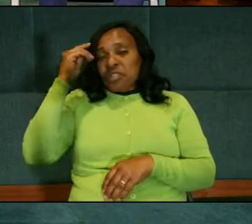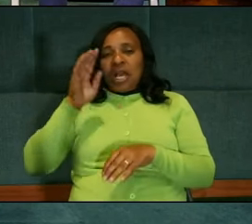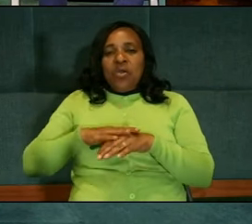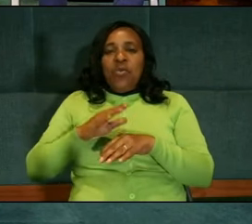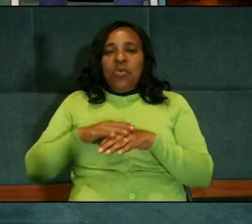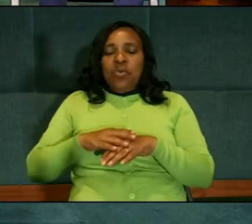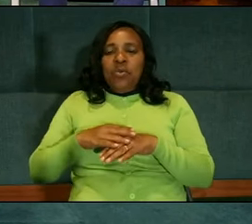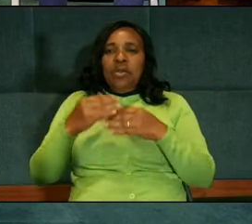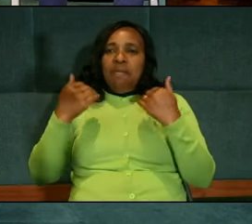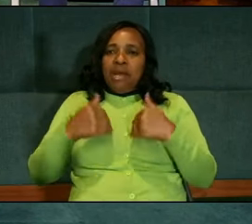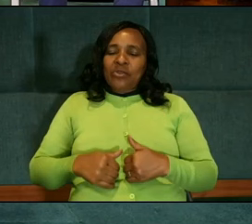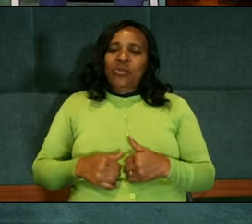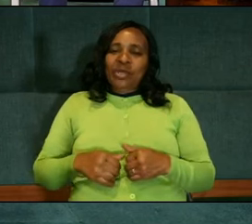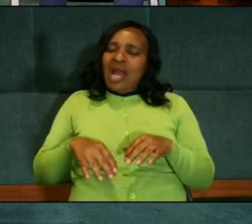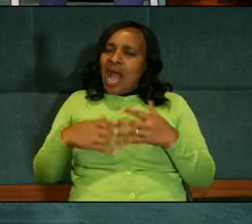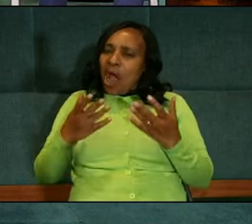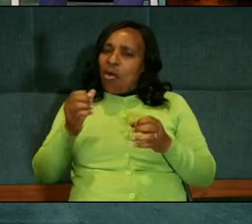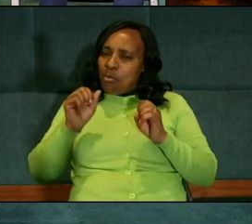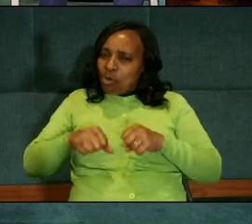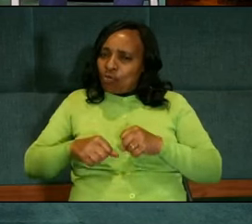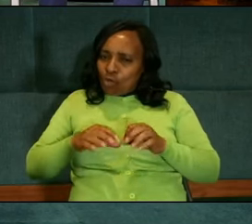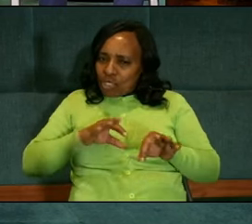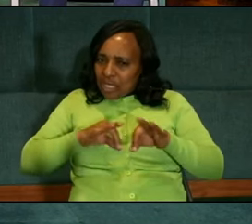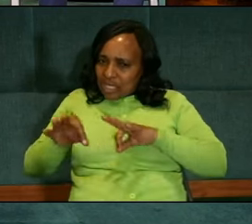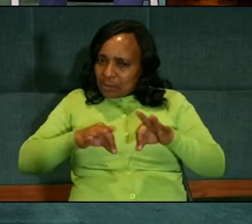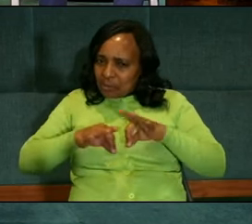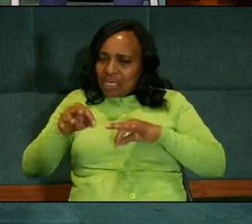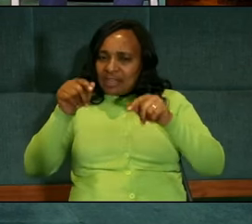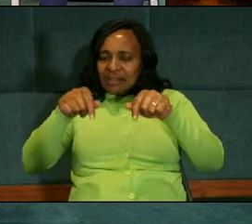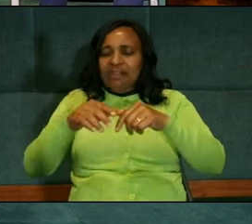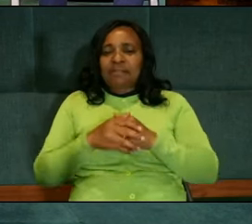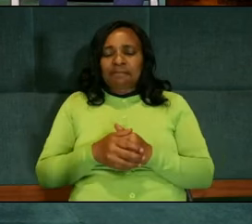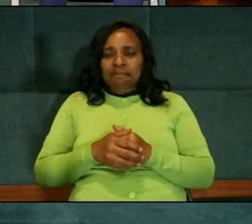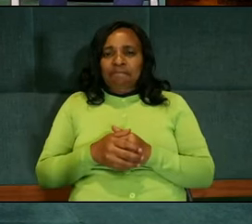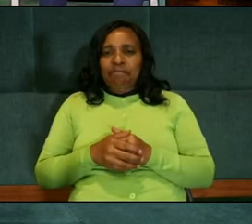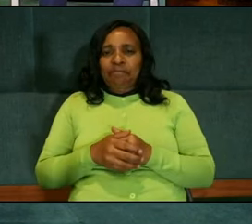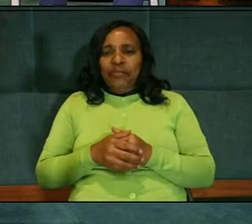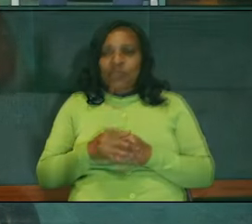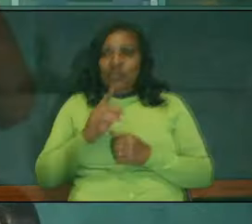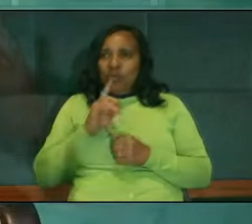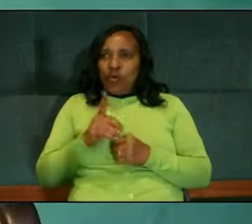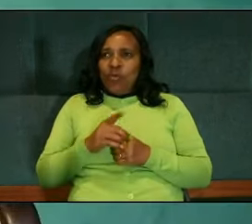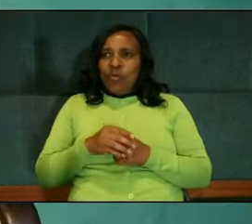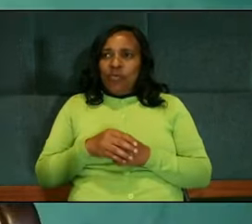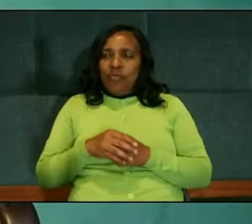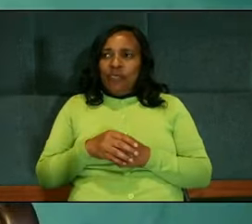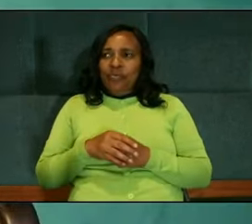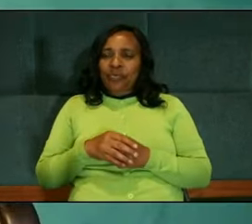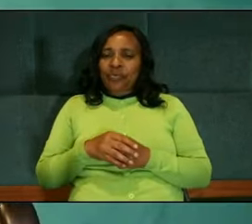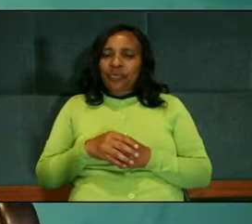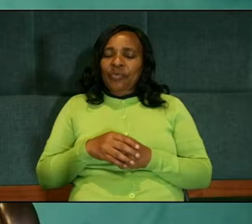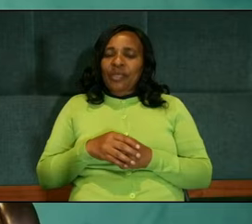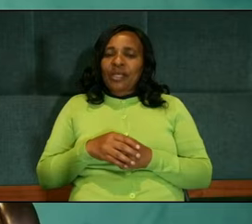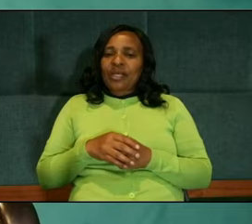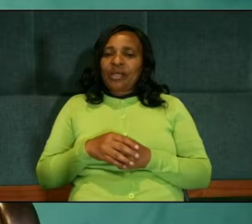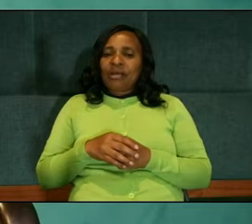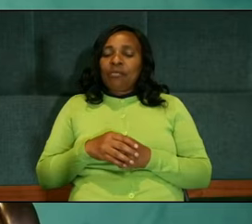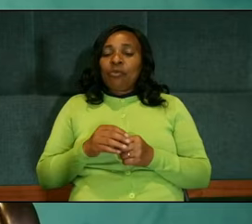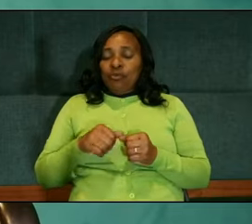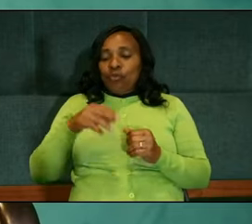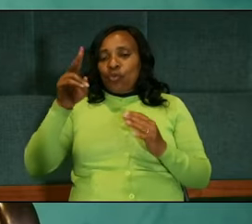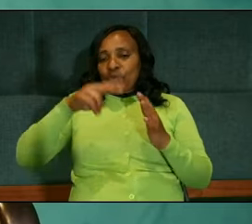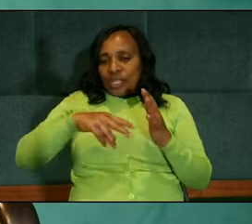person. How do you explain that? How do you break that down? So, if we also read further into the